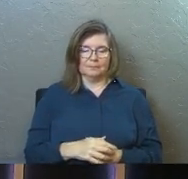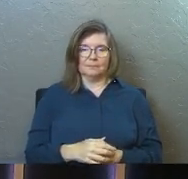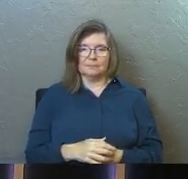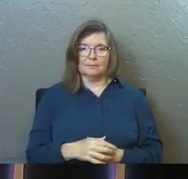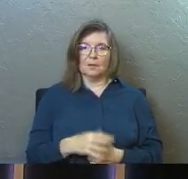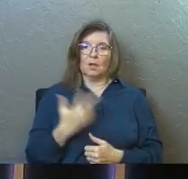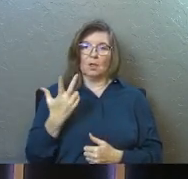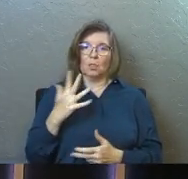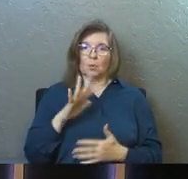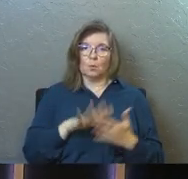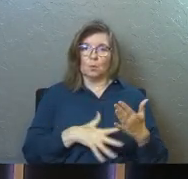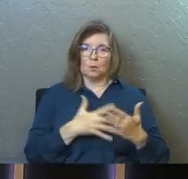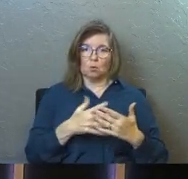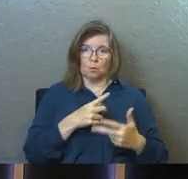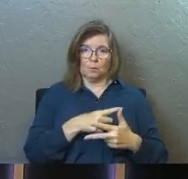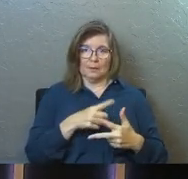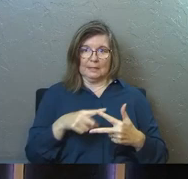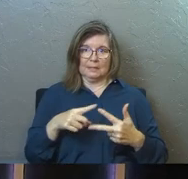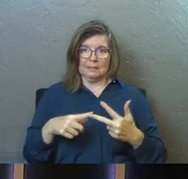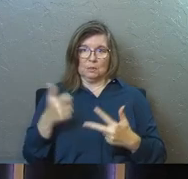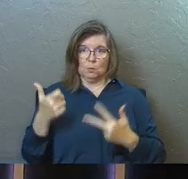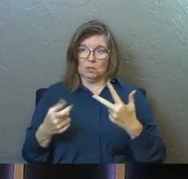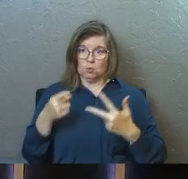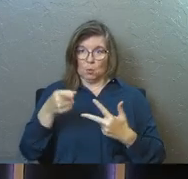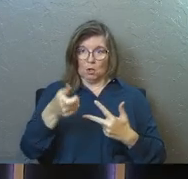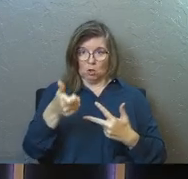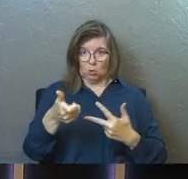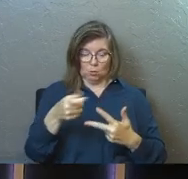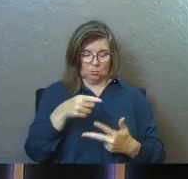Three rubrics. Which one are you?